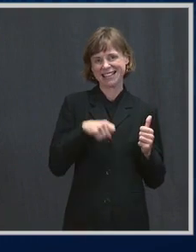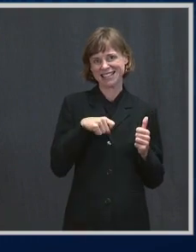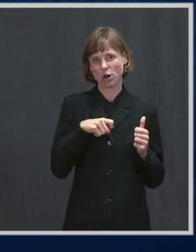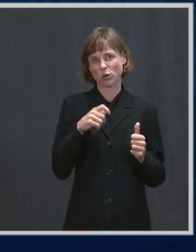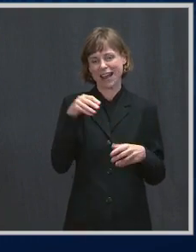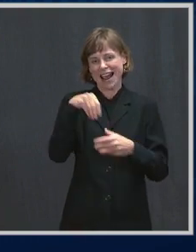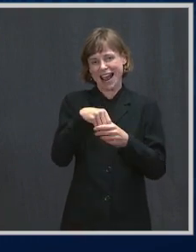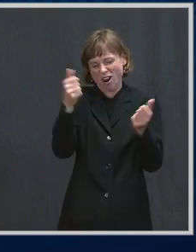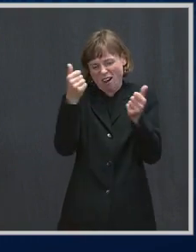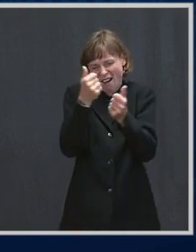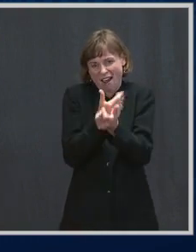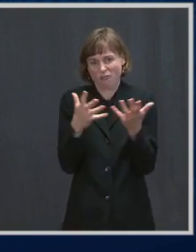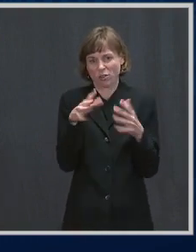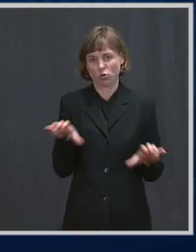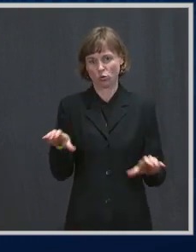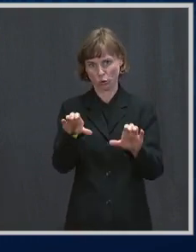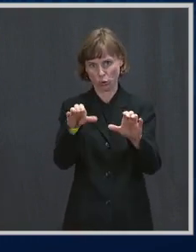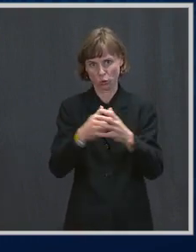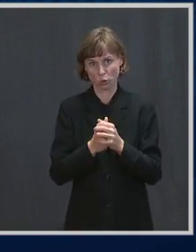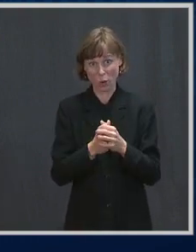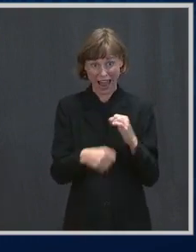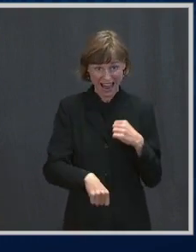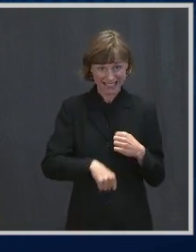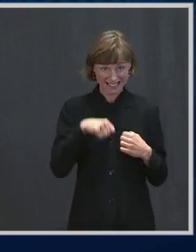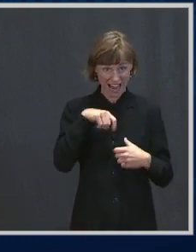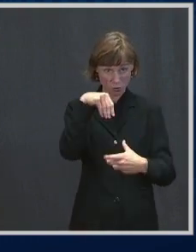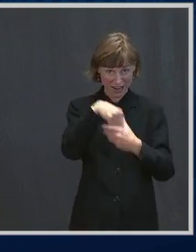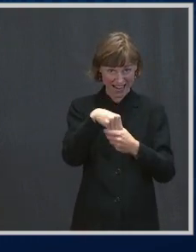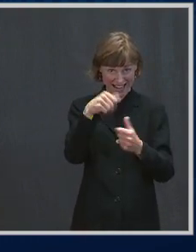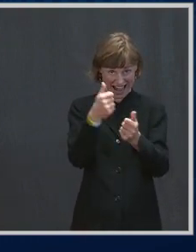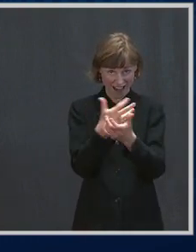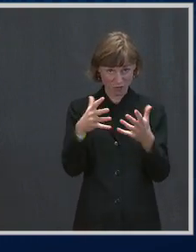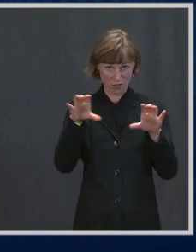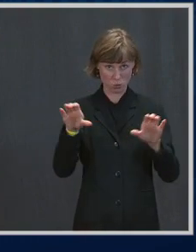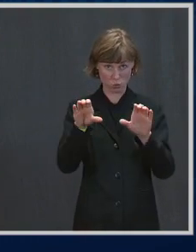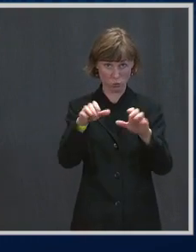you do. Let me say it again, integrity in all you do.